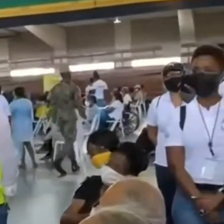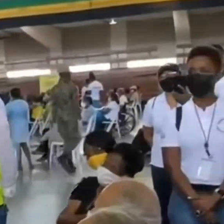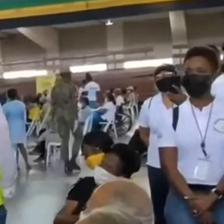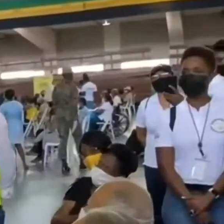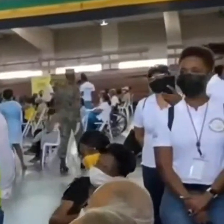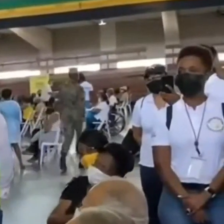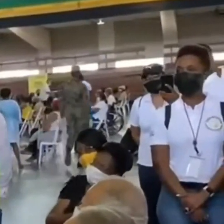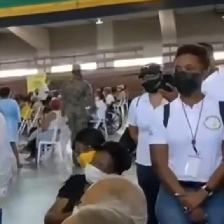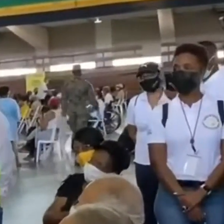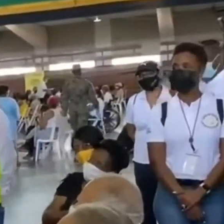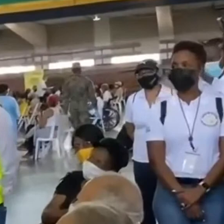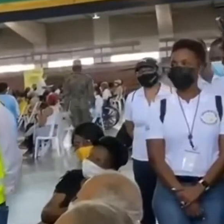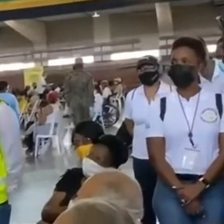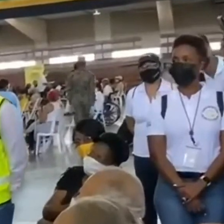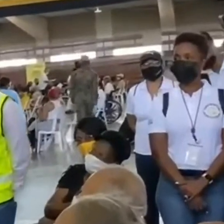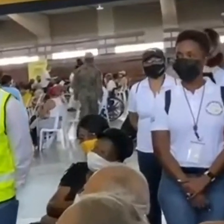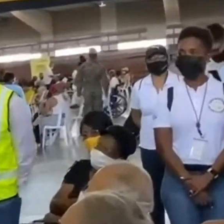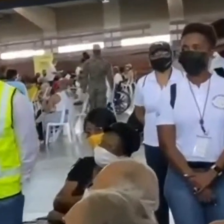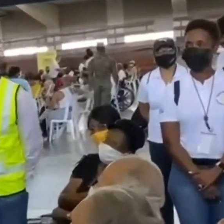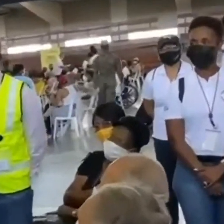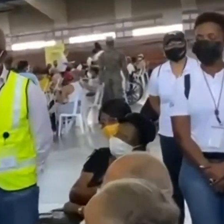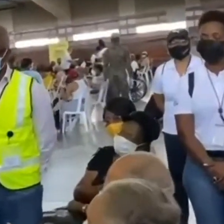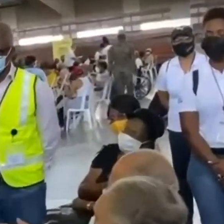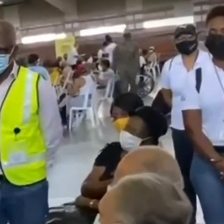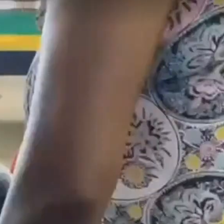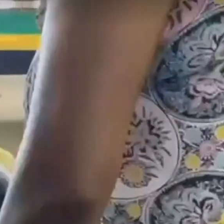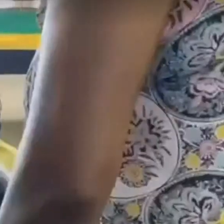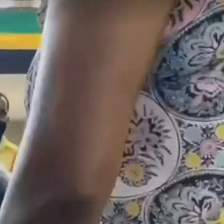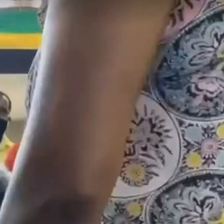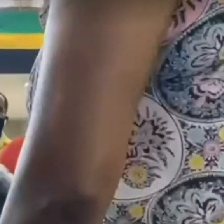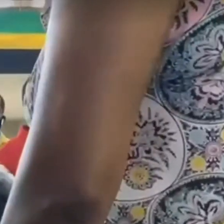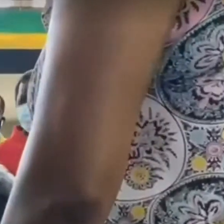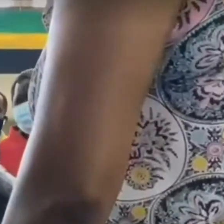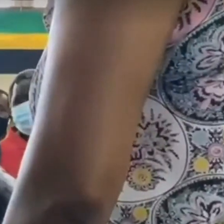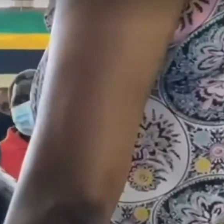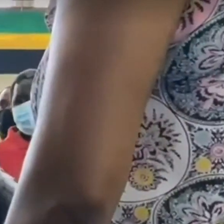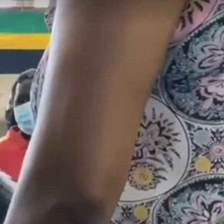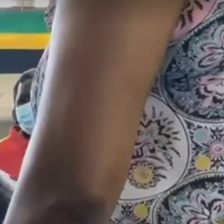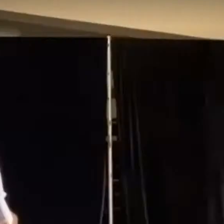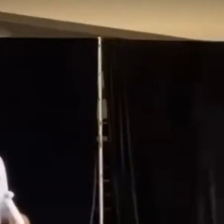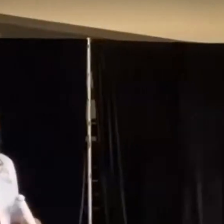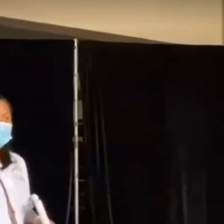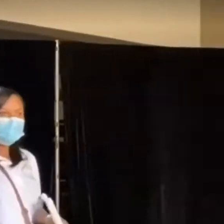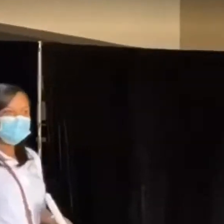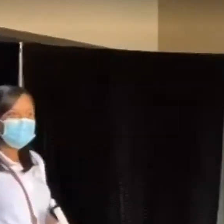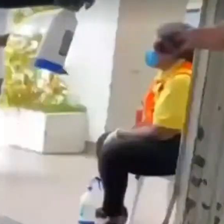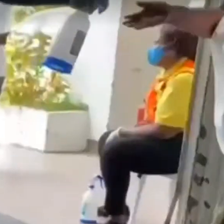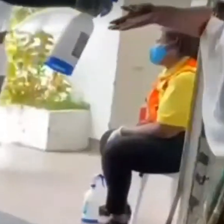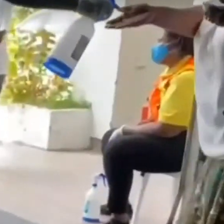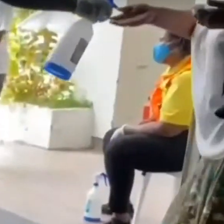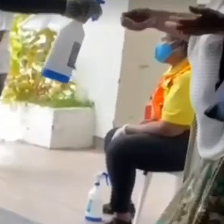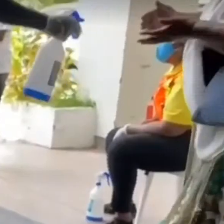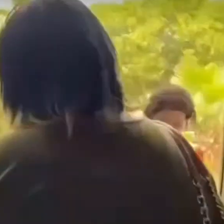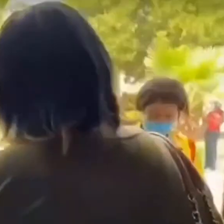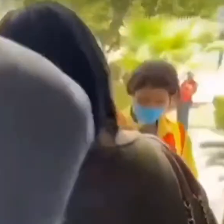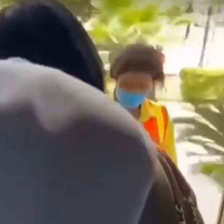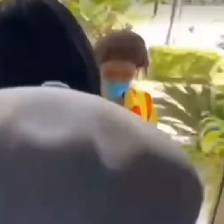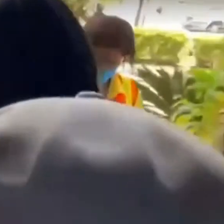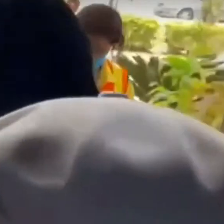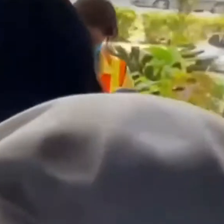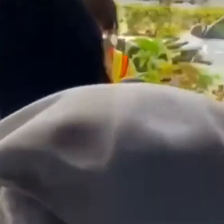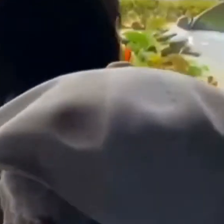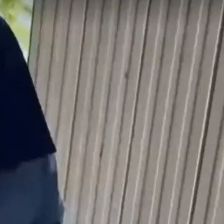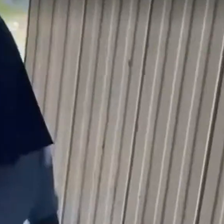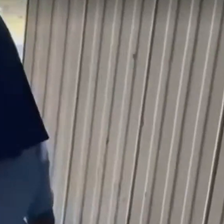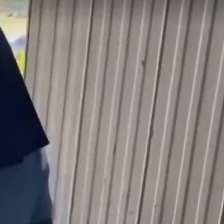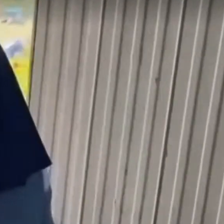Disappointment comes with a lesson. It's for me to get wiser, got to work harder. In the end, it